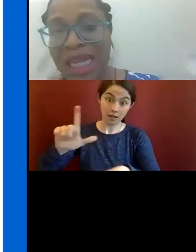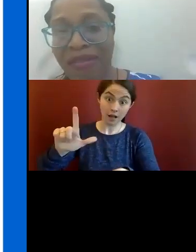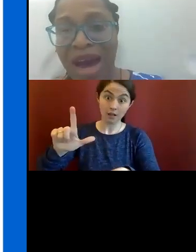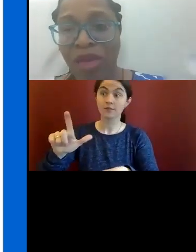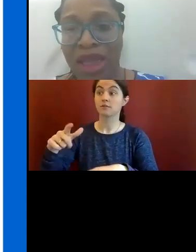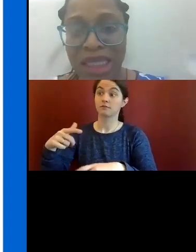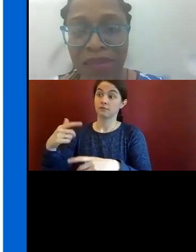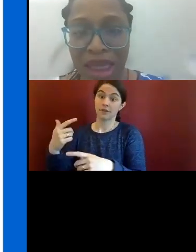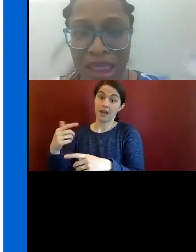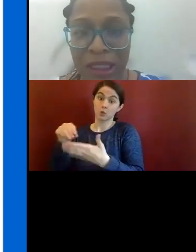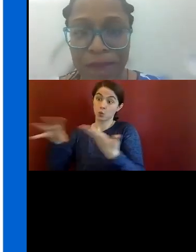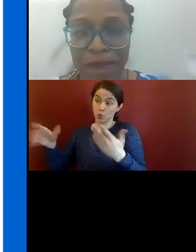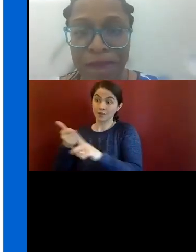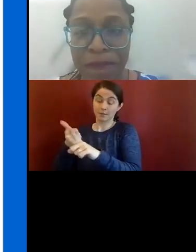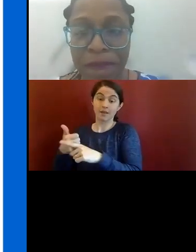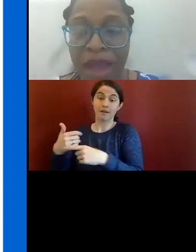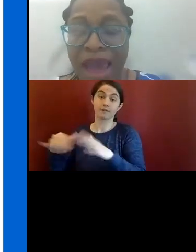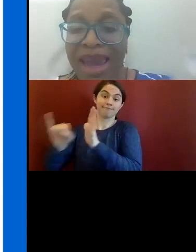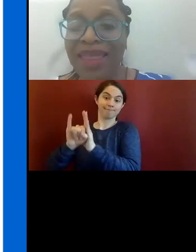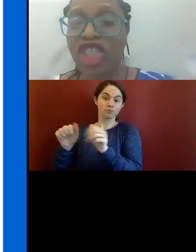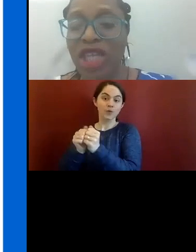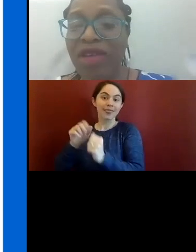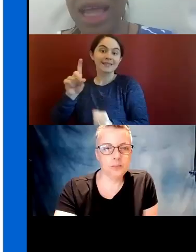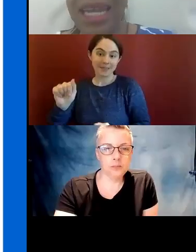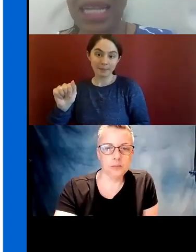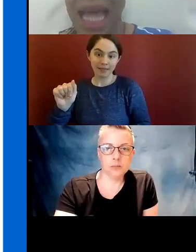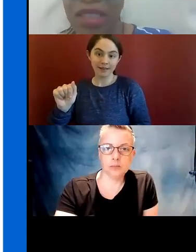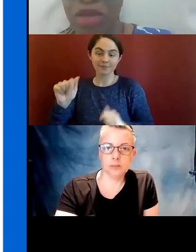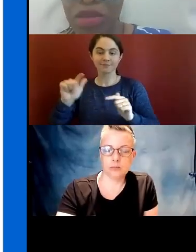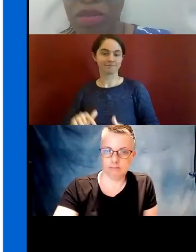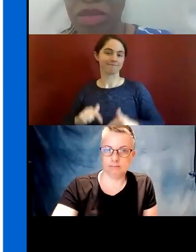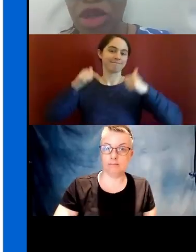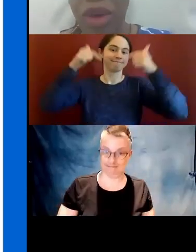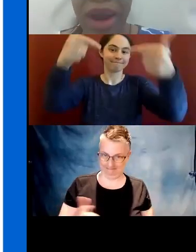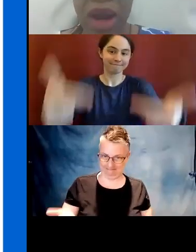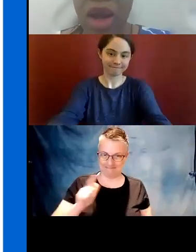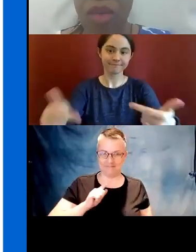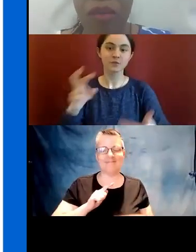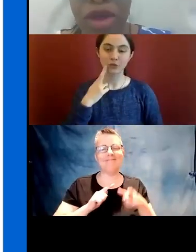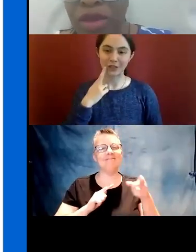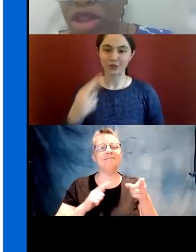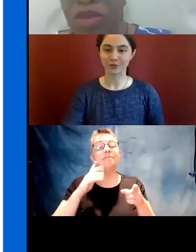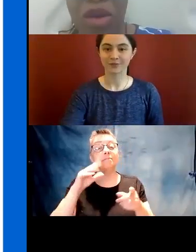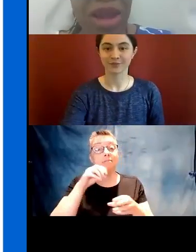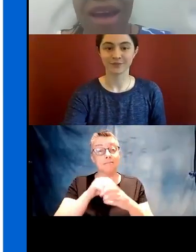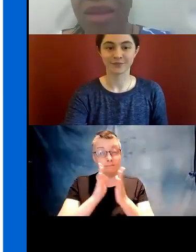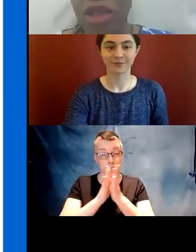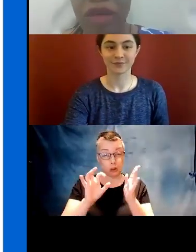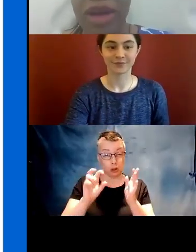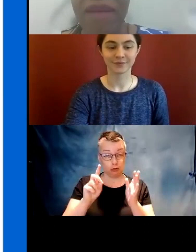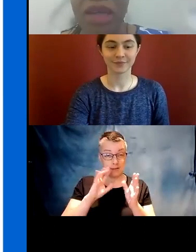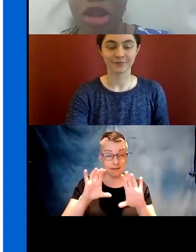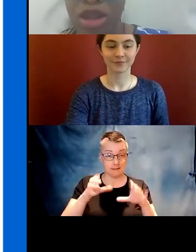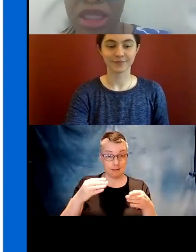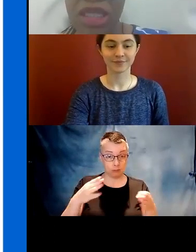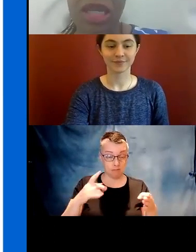students identified with disabilities. In the general ed classroom, so where for the most part we have the